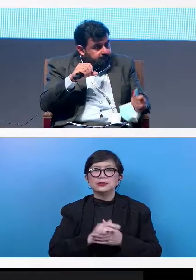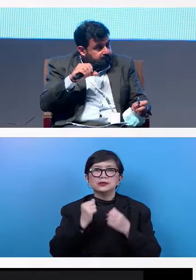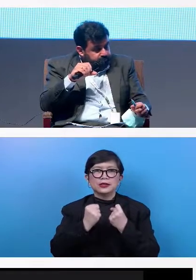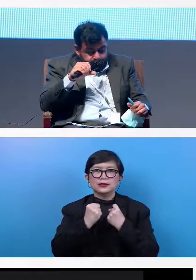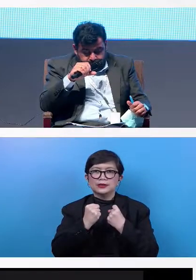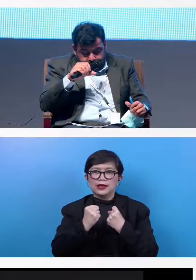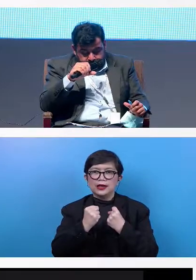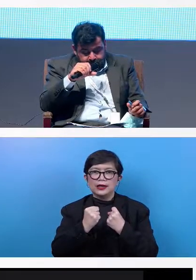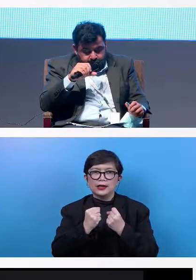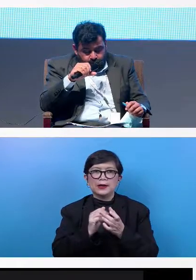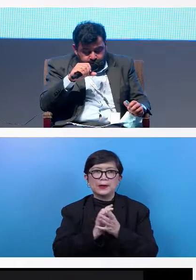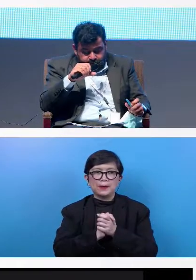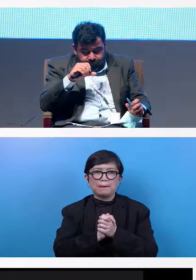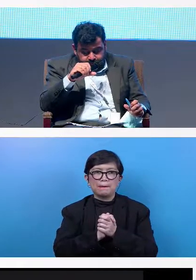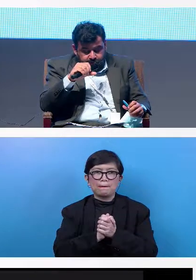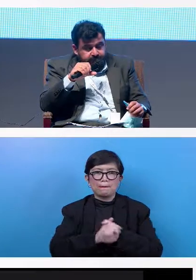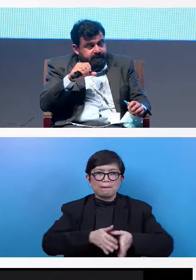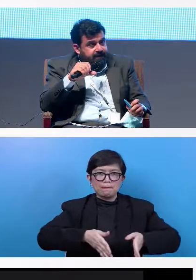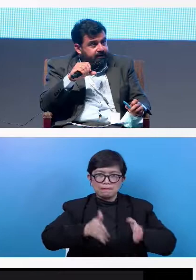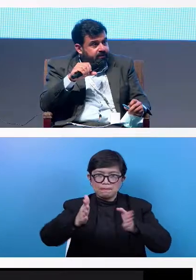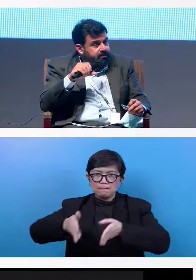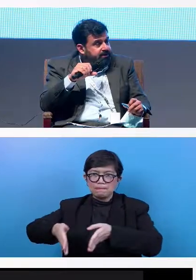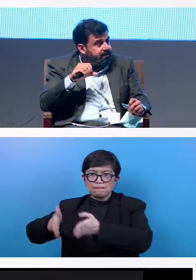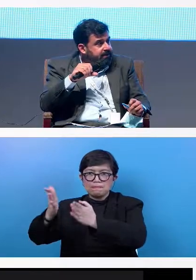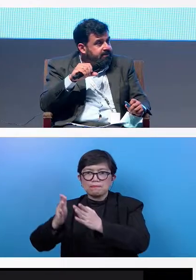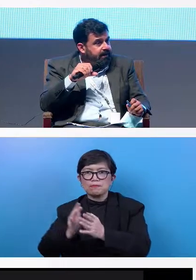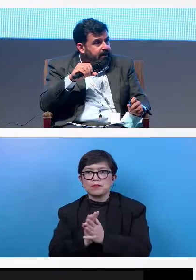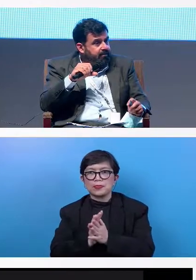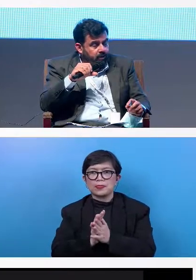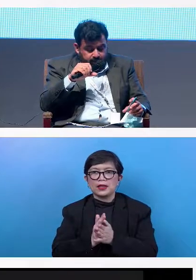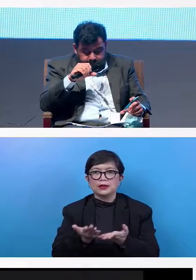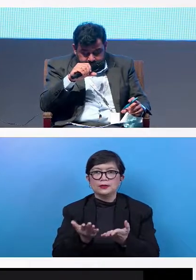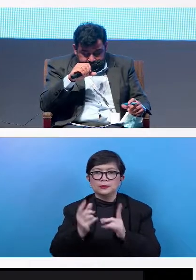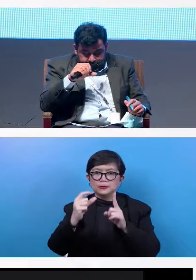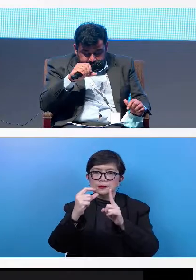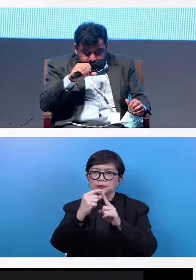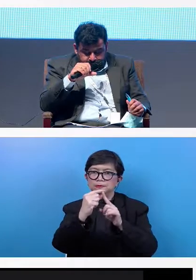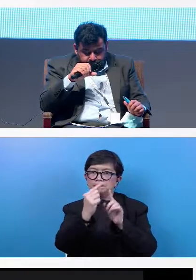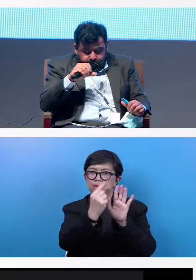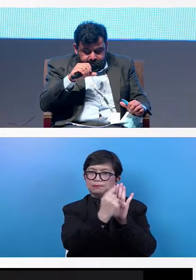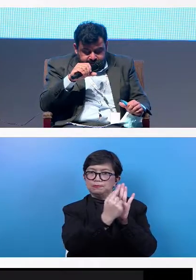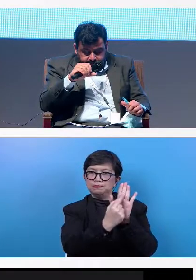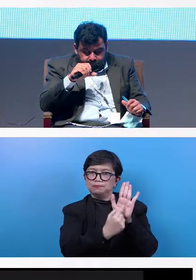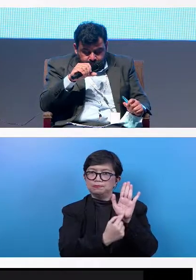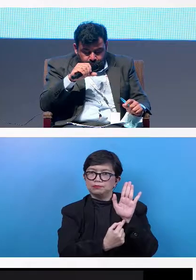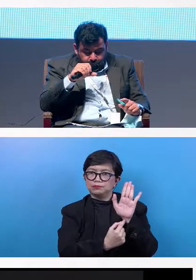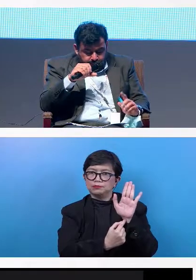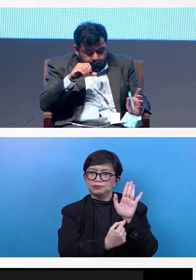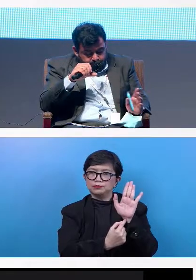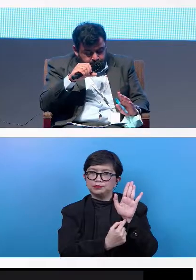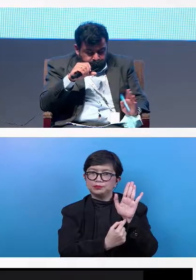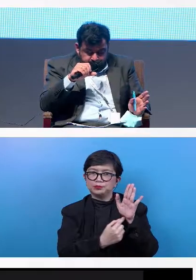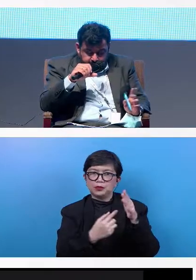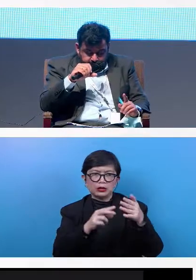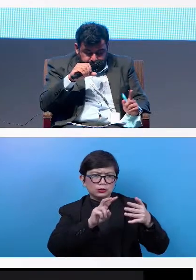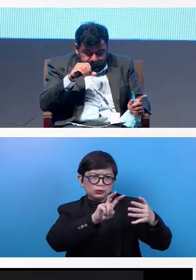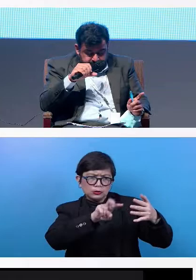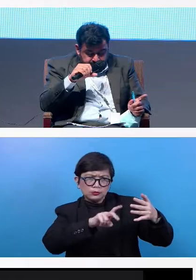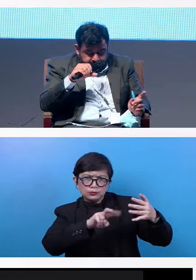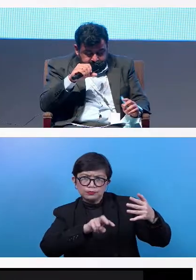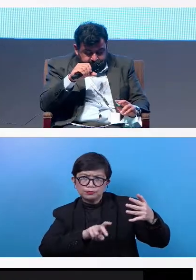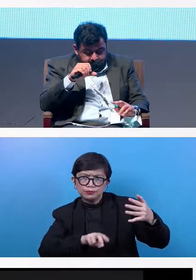And Ben, you are also involved in the design of the stress testing model. Now, can you tell us a bit more about both